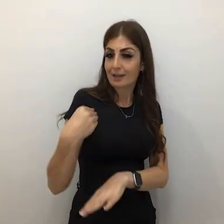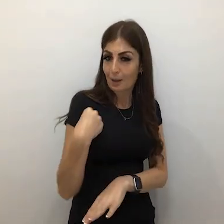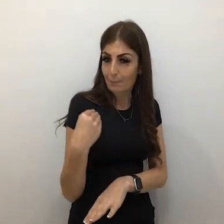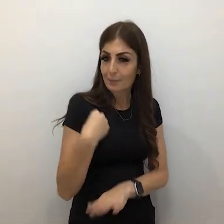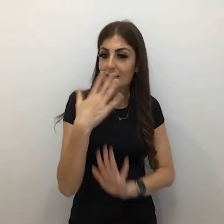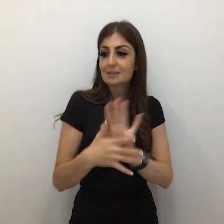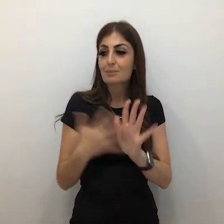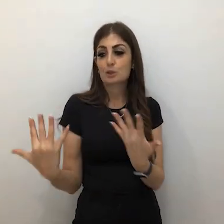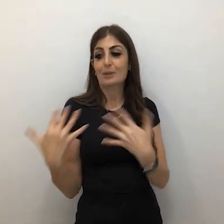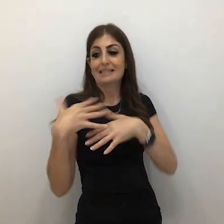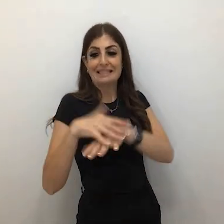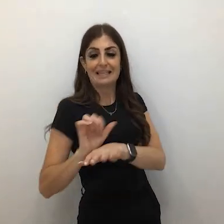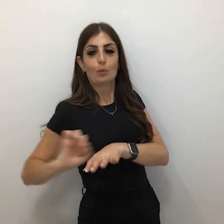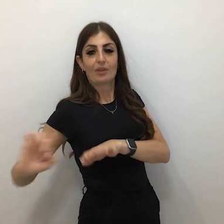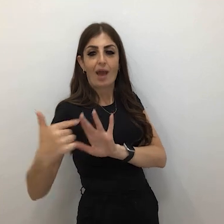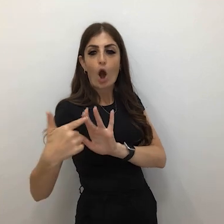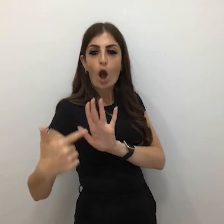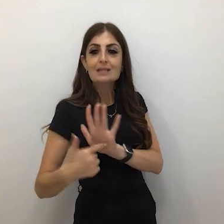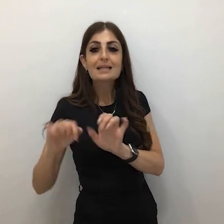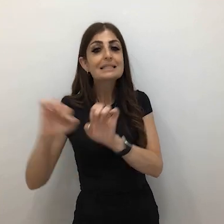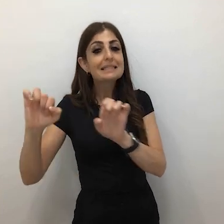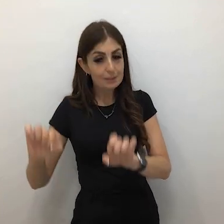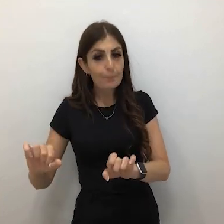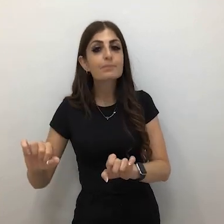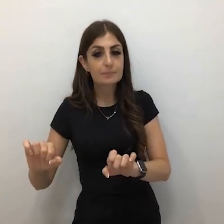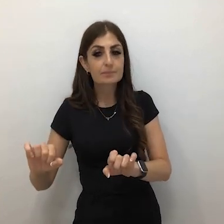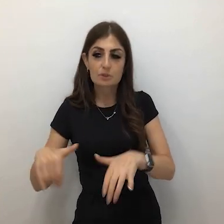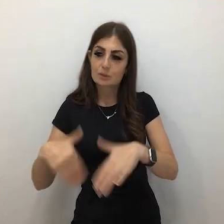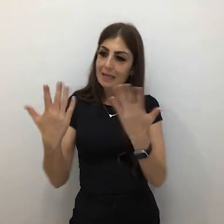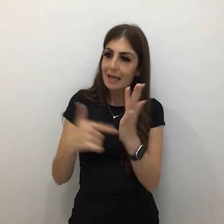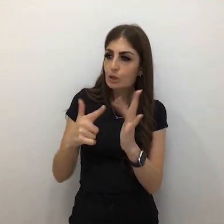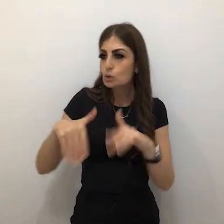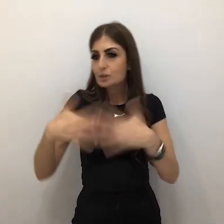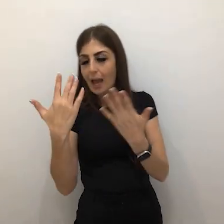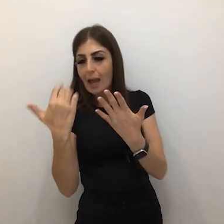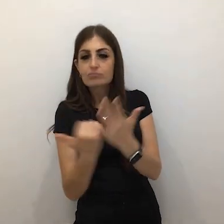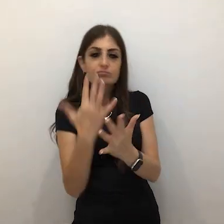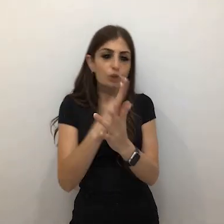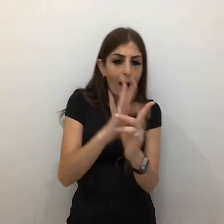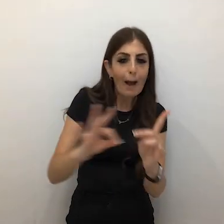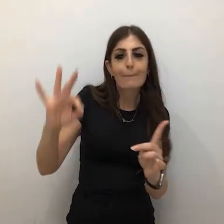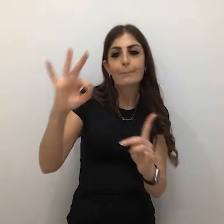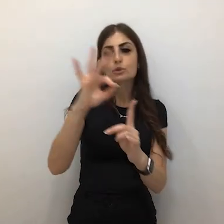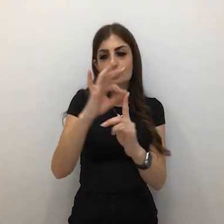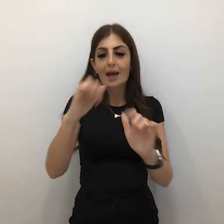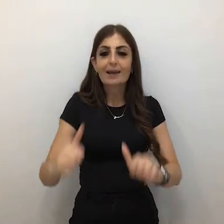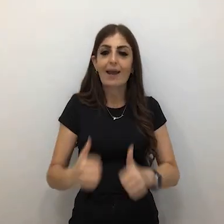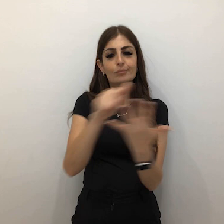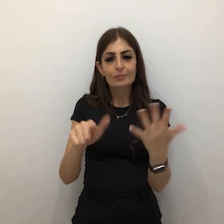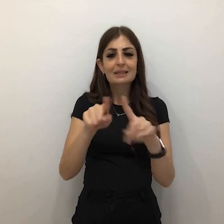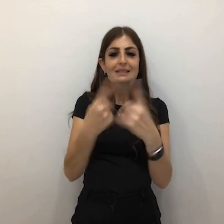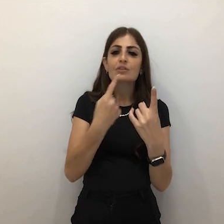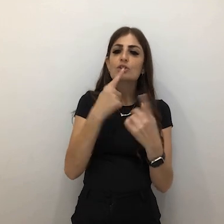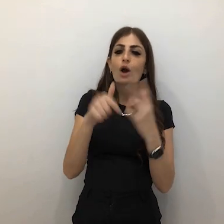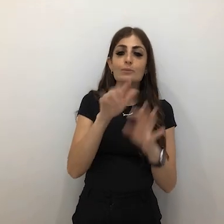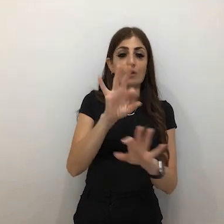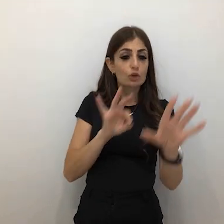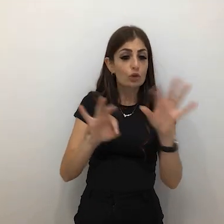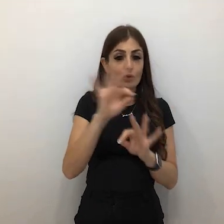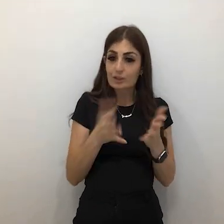remember being amazed at just how much money was being spent on advertising for events and